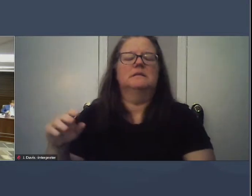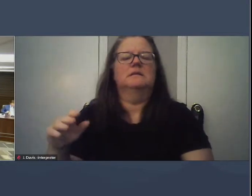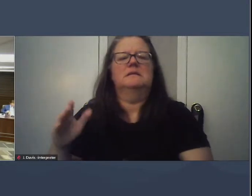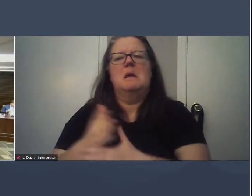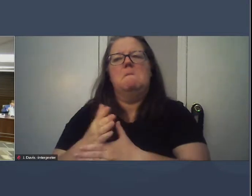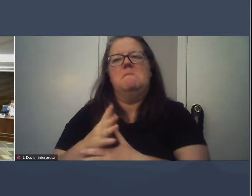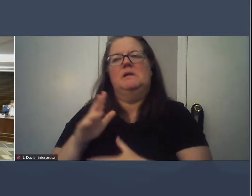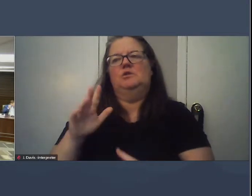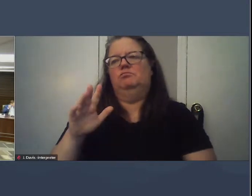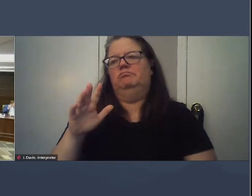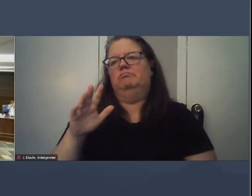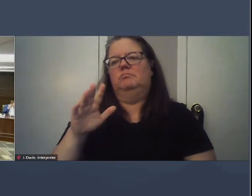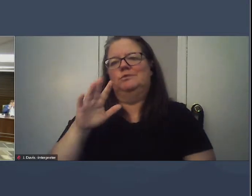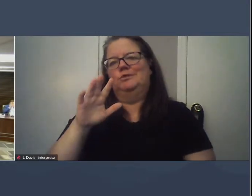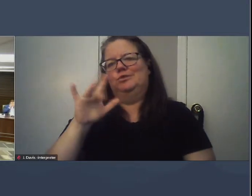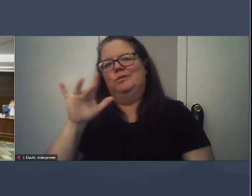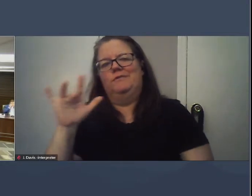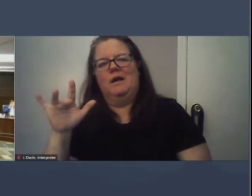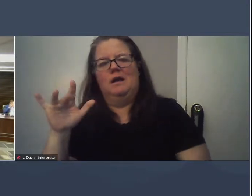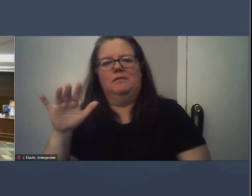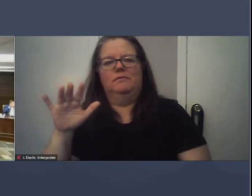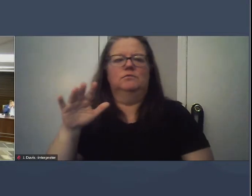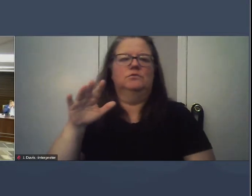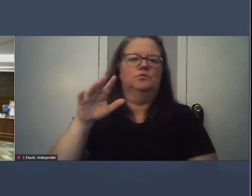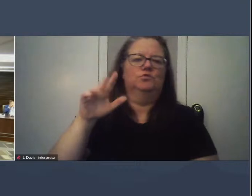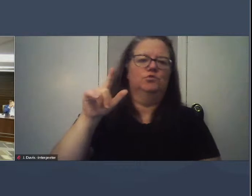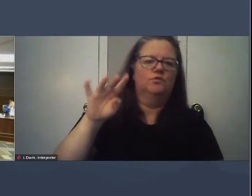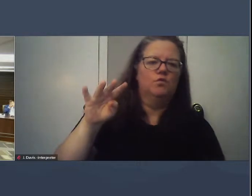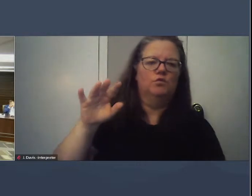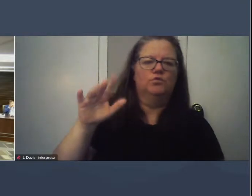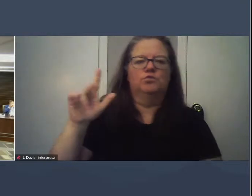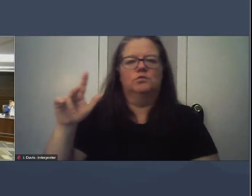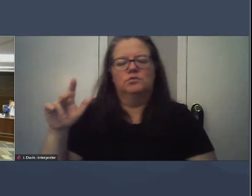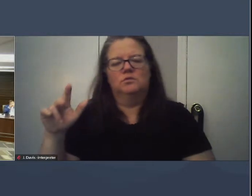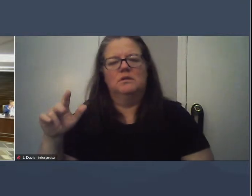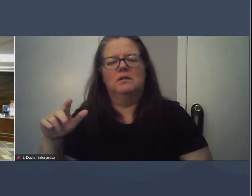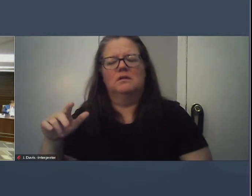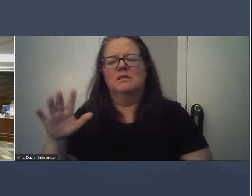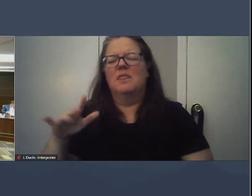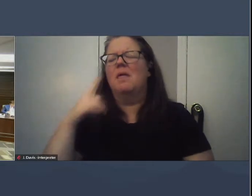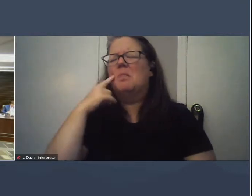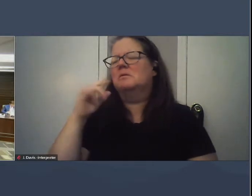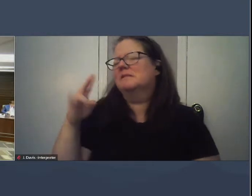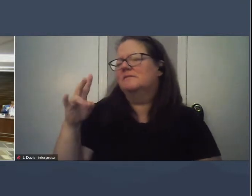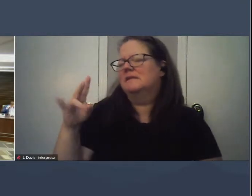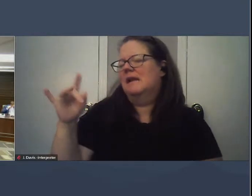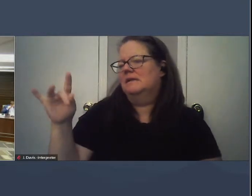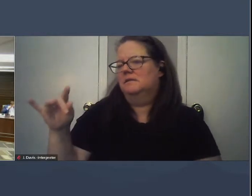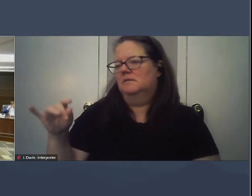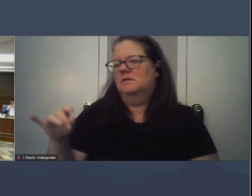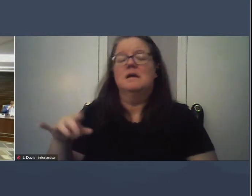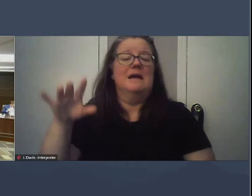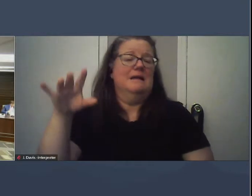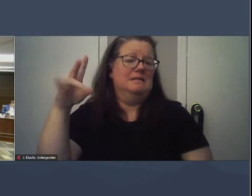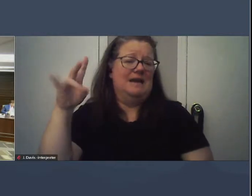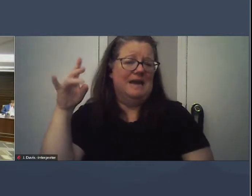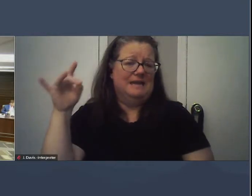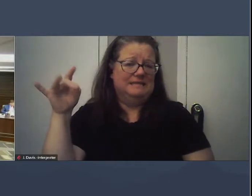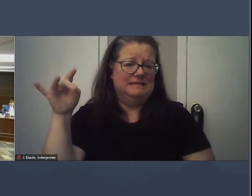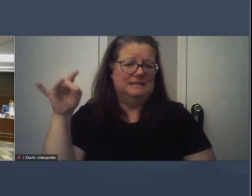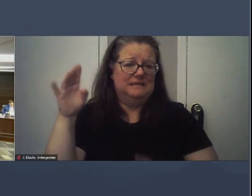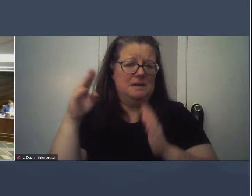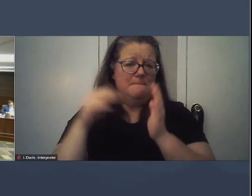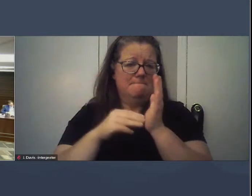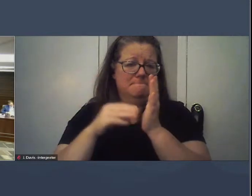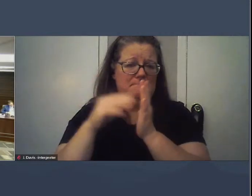if I recall, It was 8 billion. maybe, no, I remember something like 17, 18. Okay, fine. Call it $17 million. The issue with all